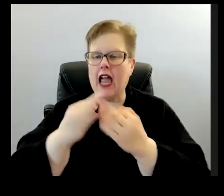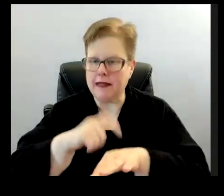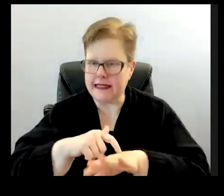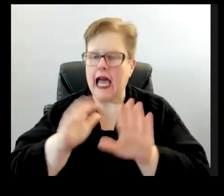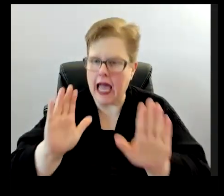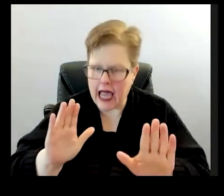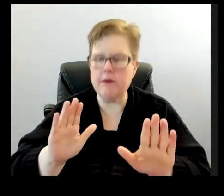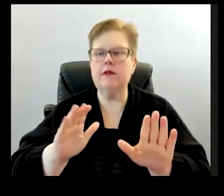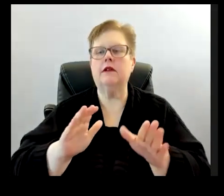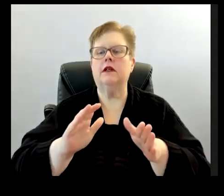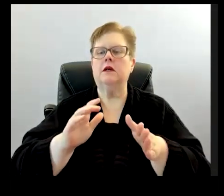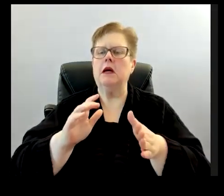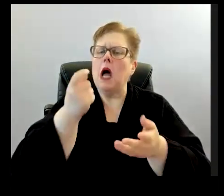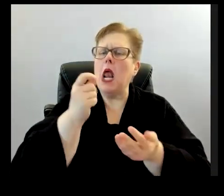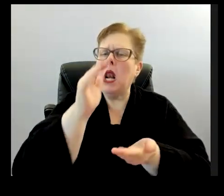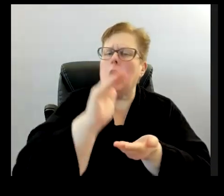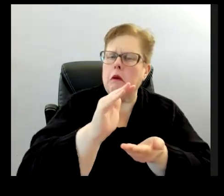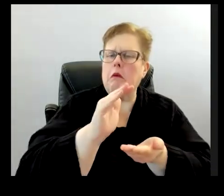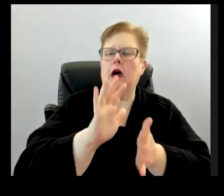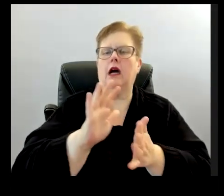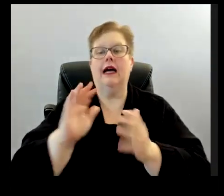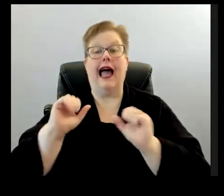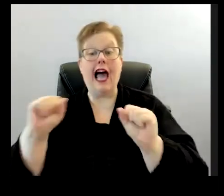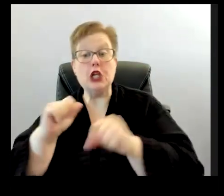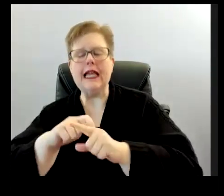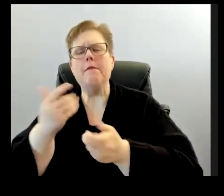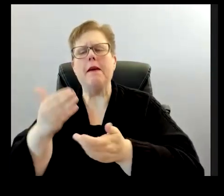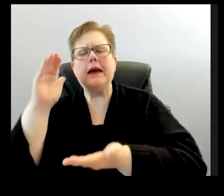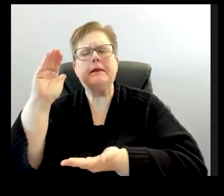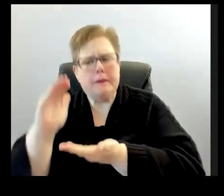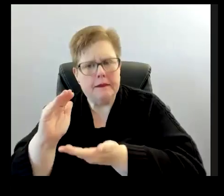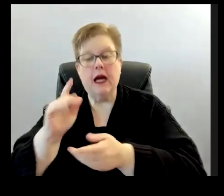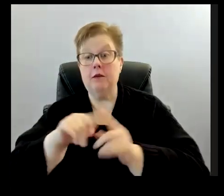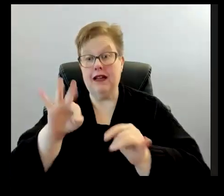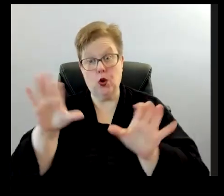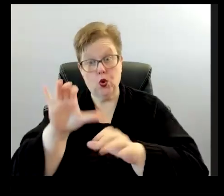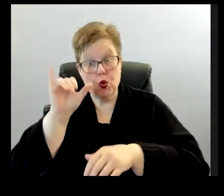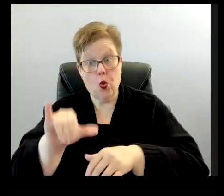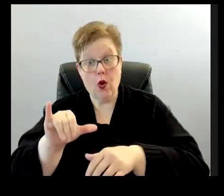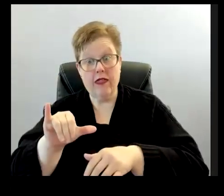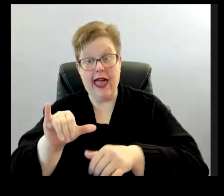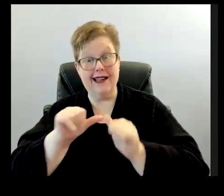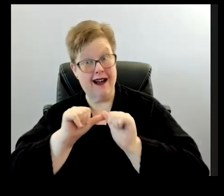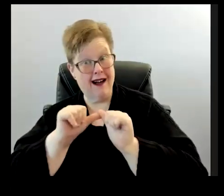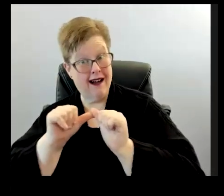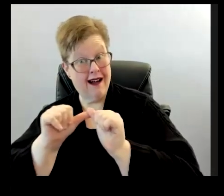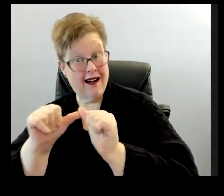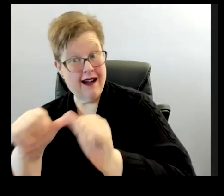little bit less um, exercise time. But if you were to do that over the long